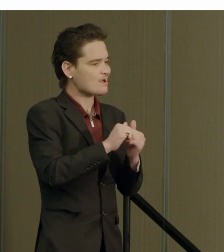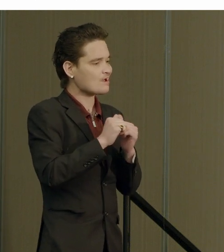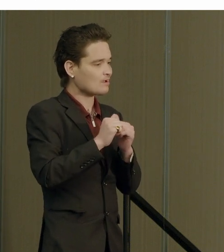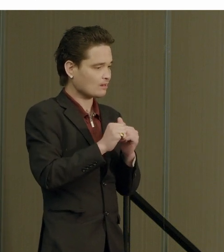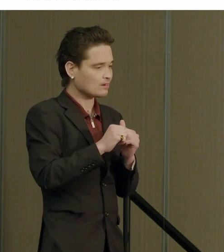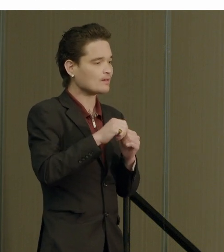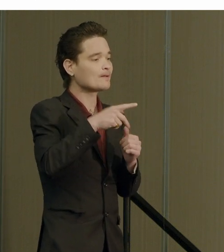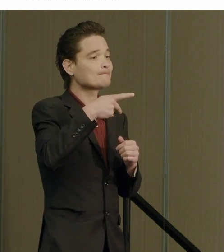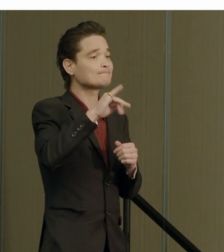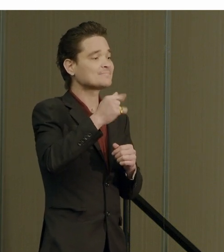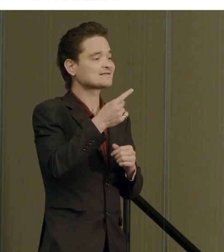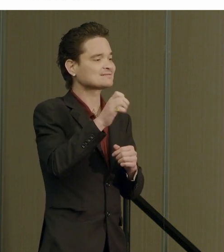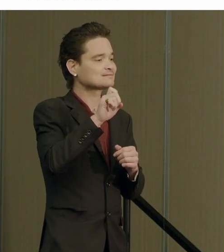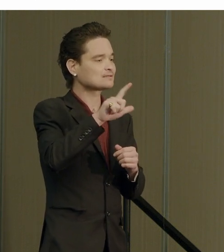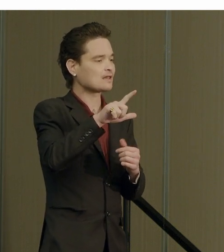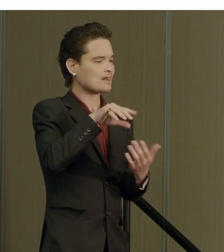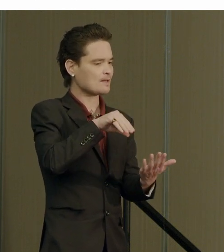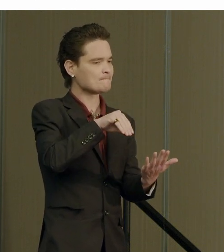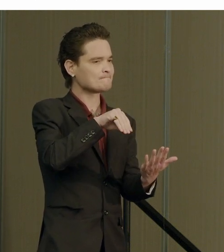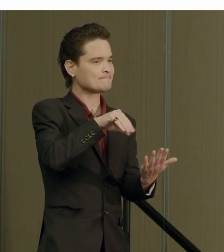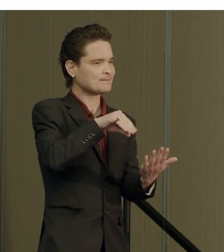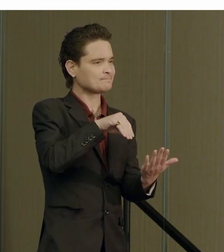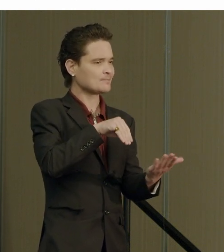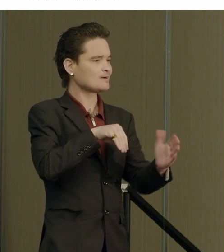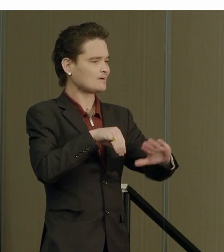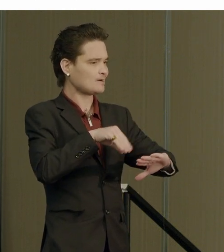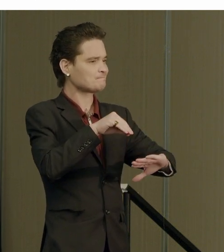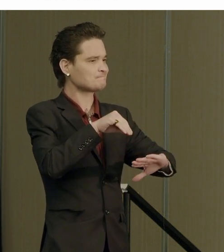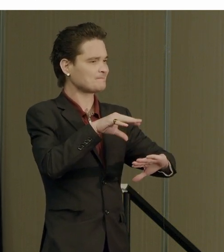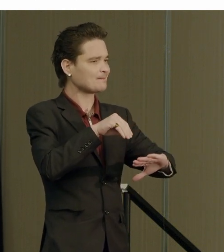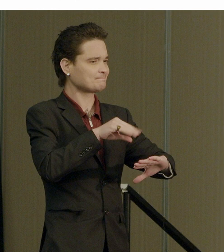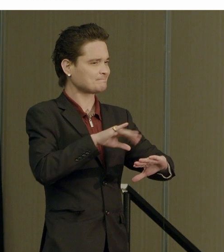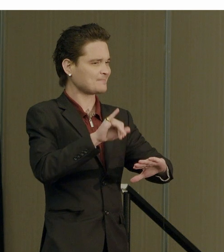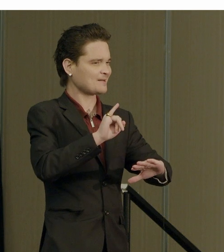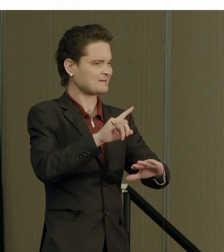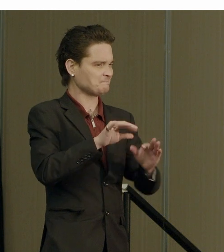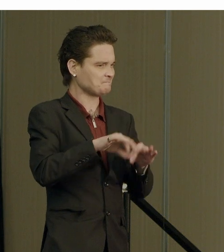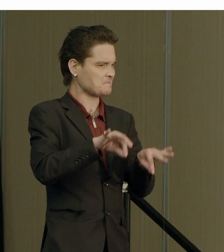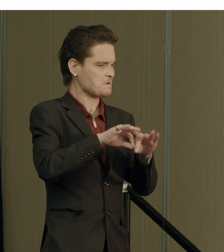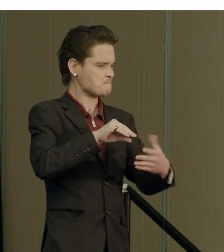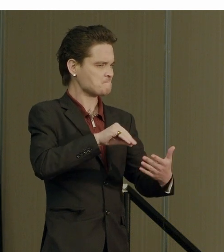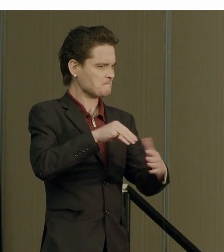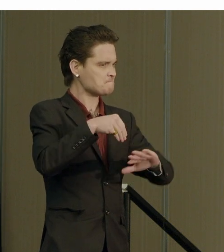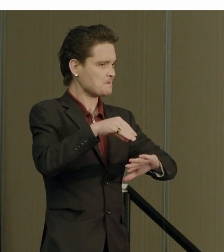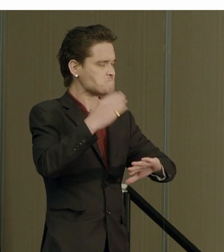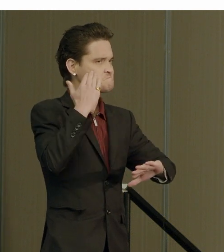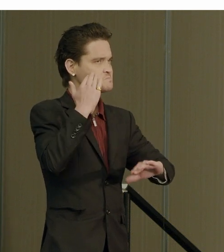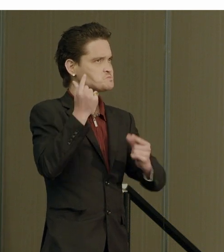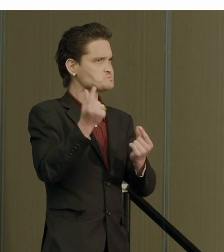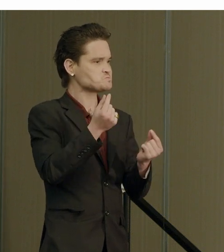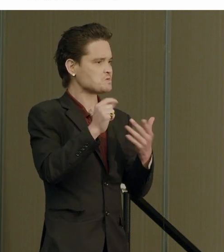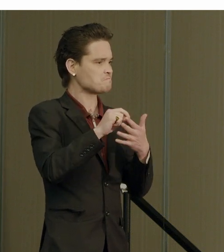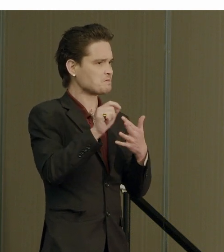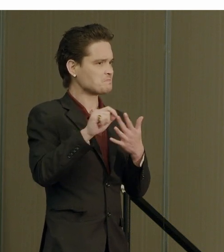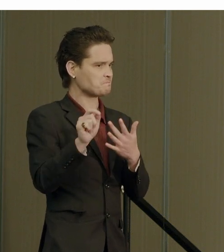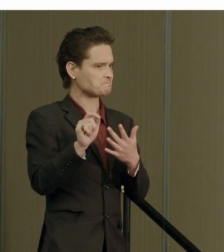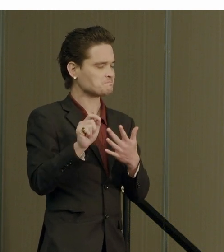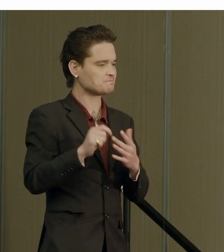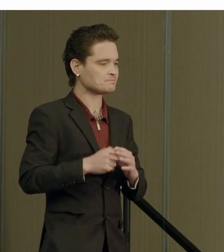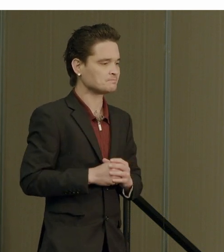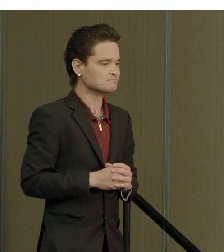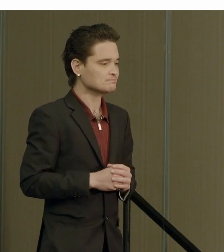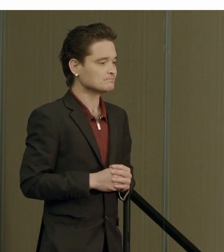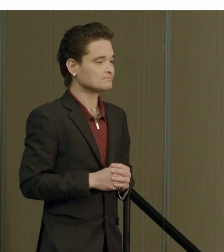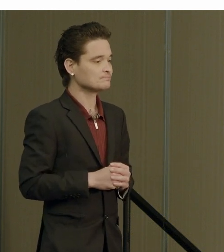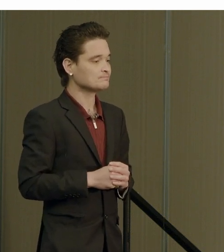different angles. They are positioning the camera in relation to the ID card as per the verbal guidance, and when